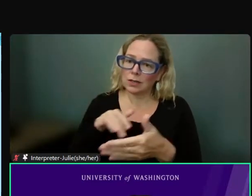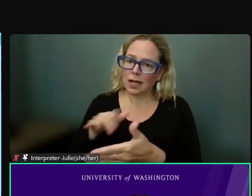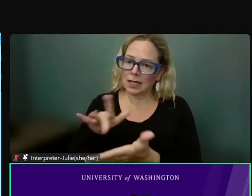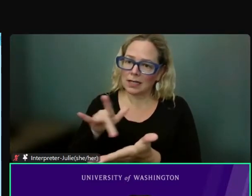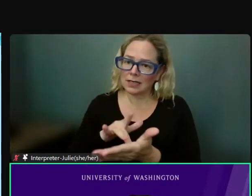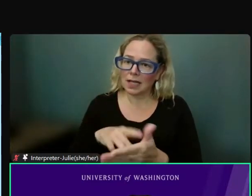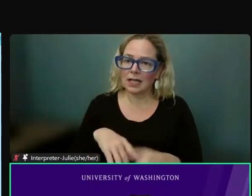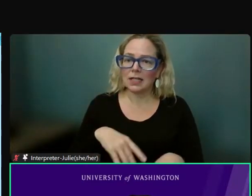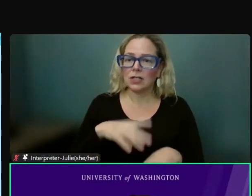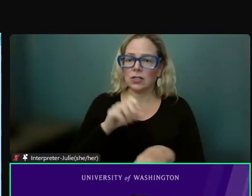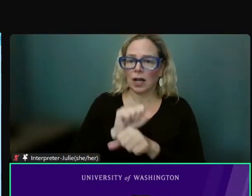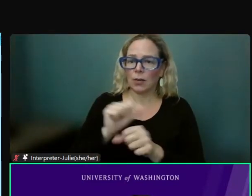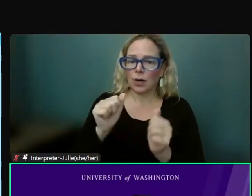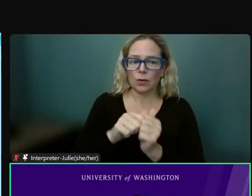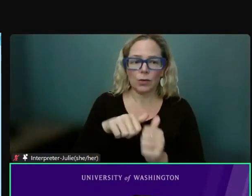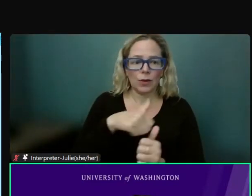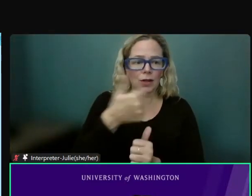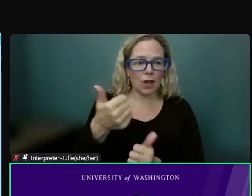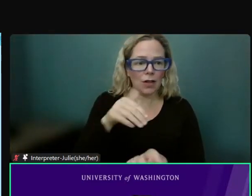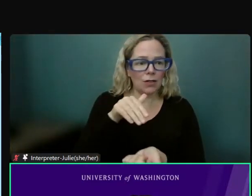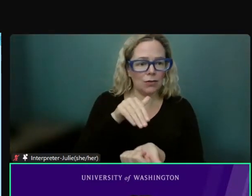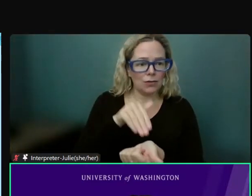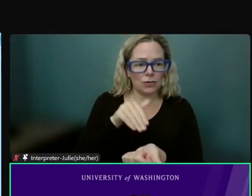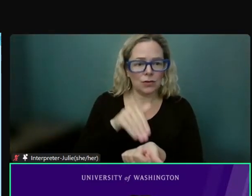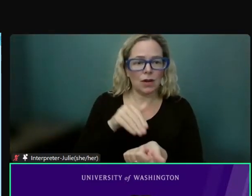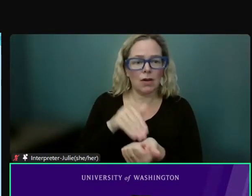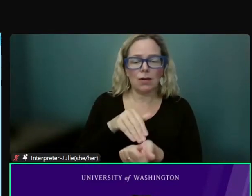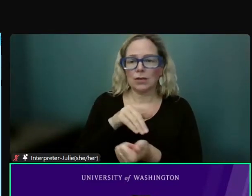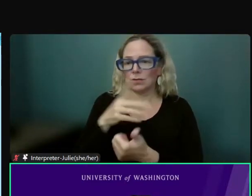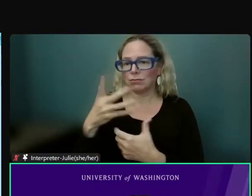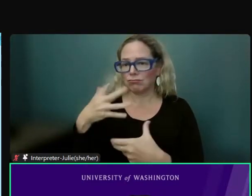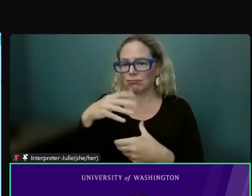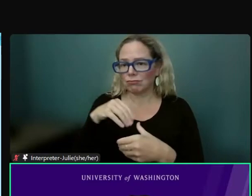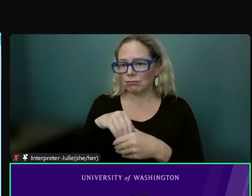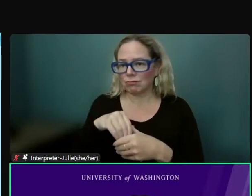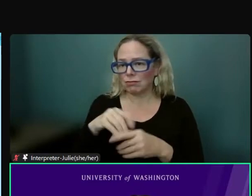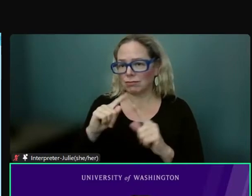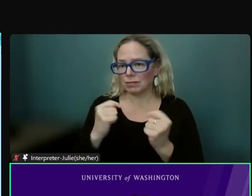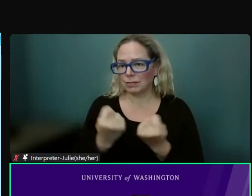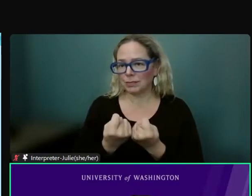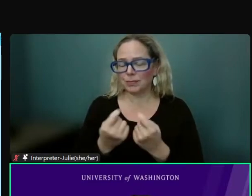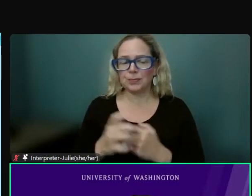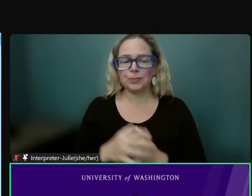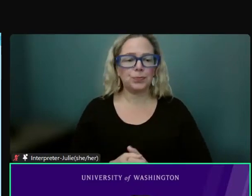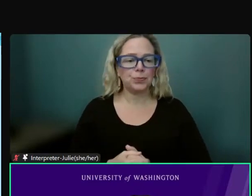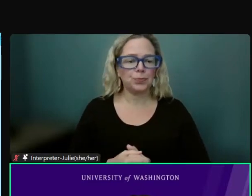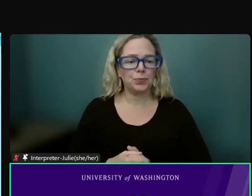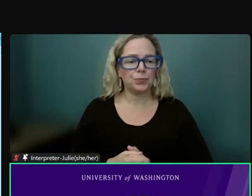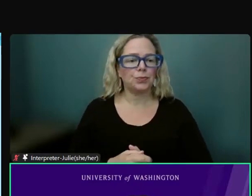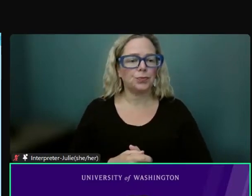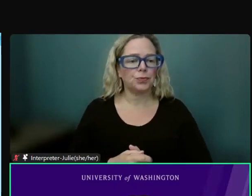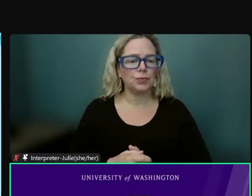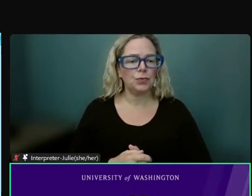Bianca Frogner, Sam Pollock, and Sue Skillman were among the team members.